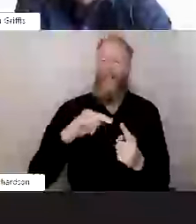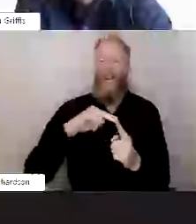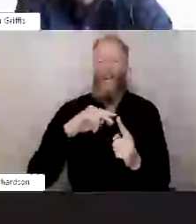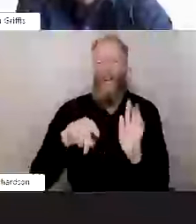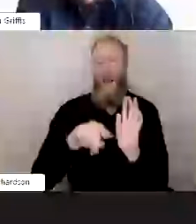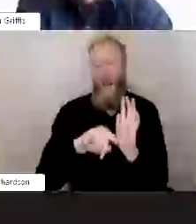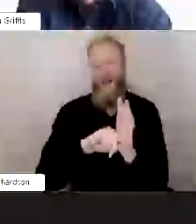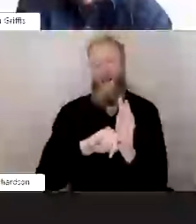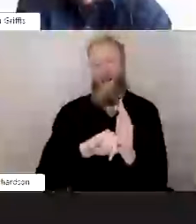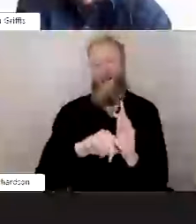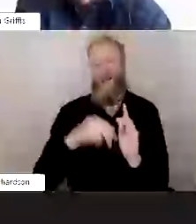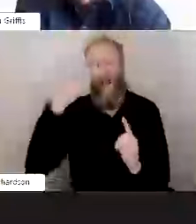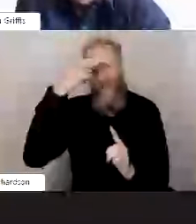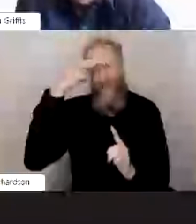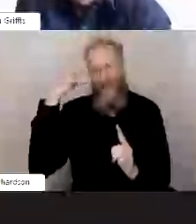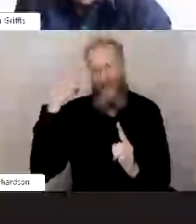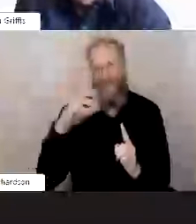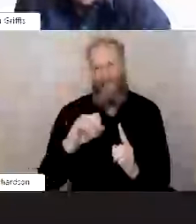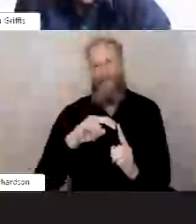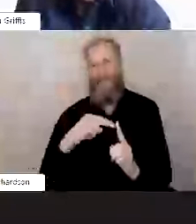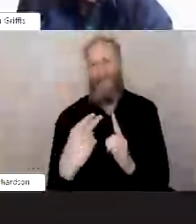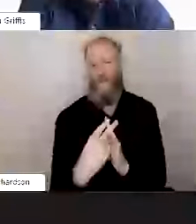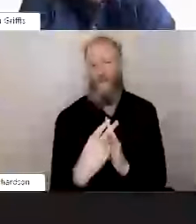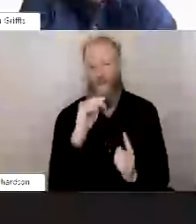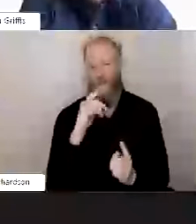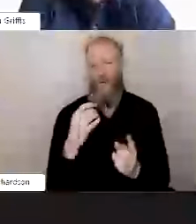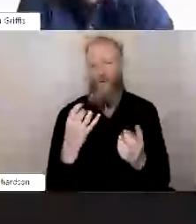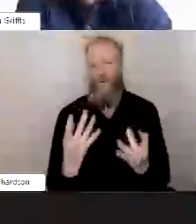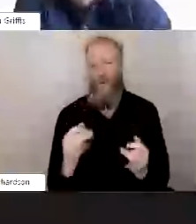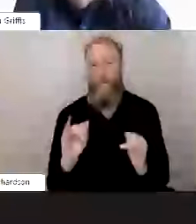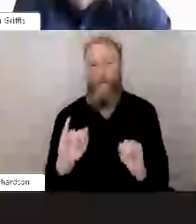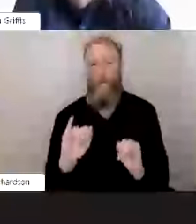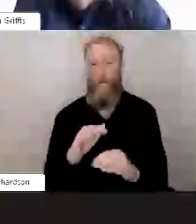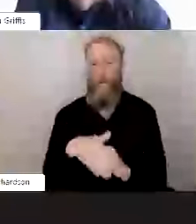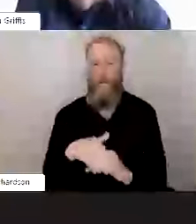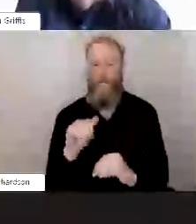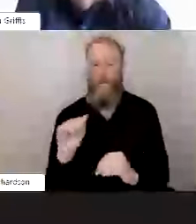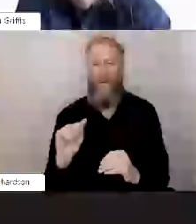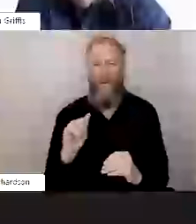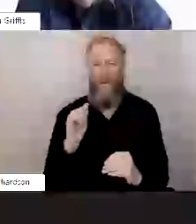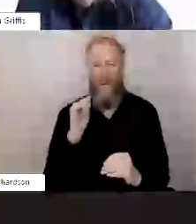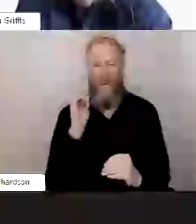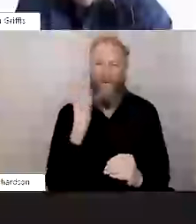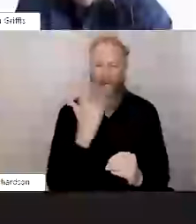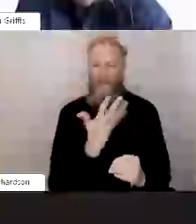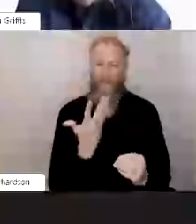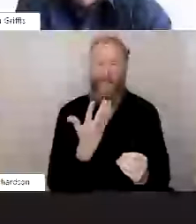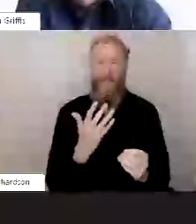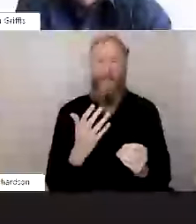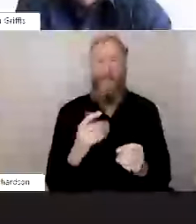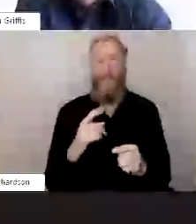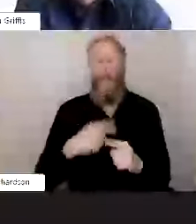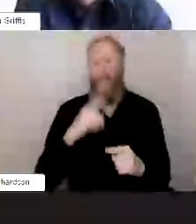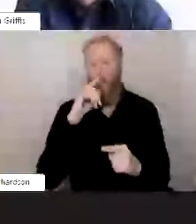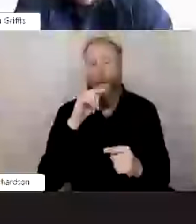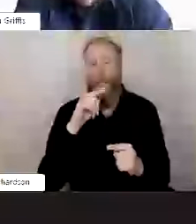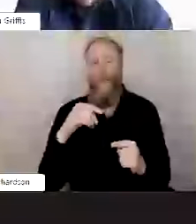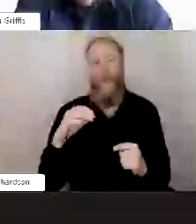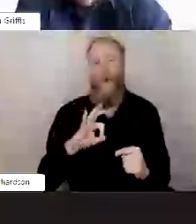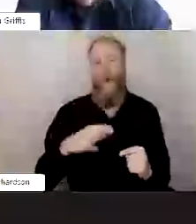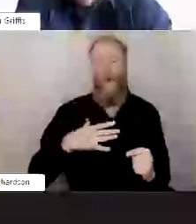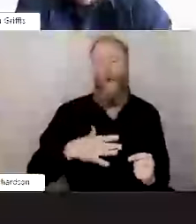experienced discrimination based on your indigeneity? Often parents are very reluctant to seek